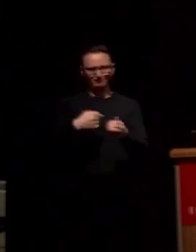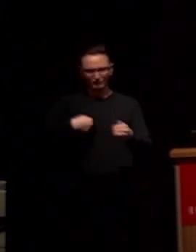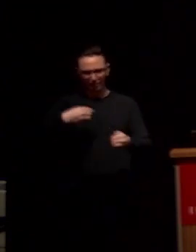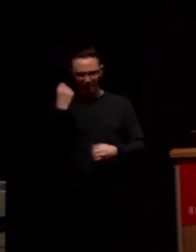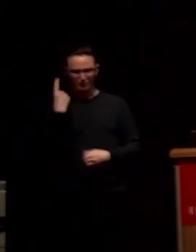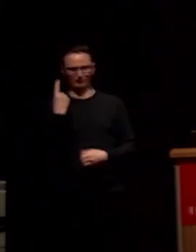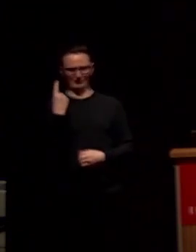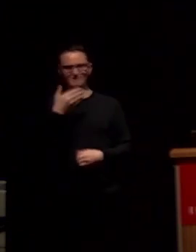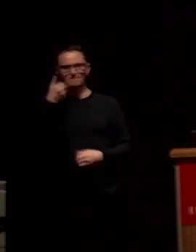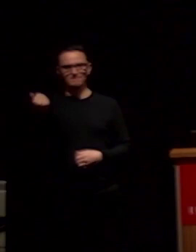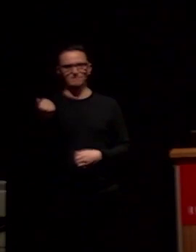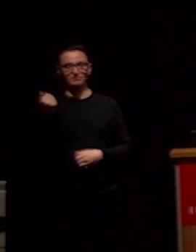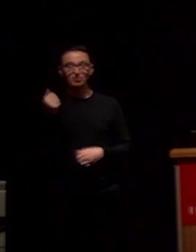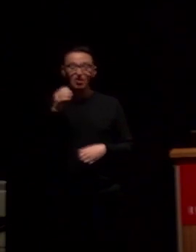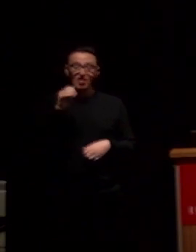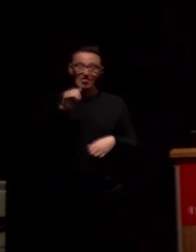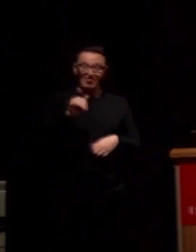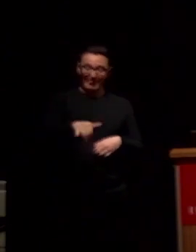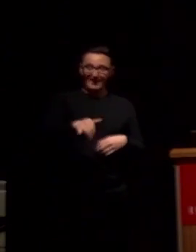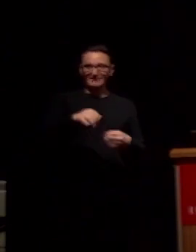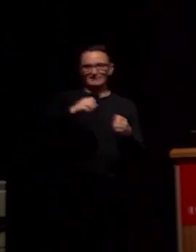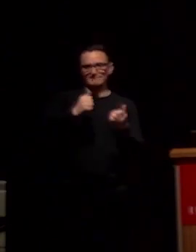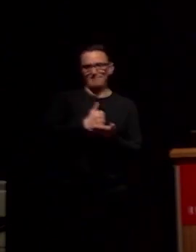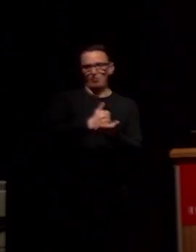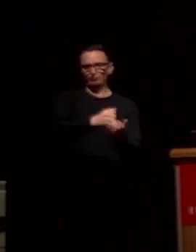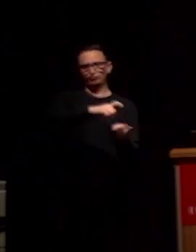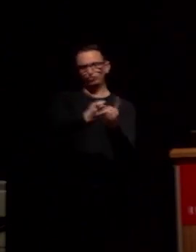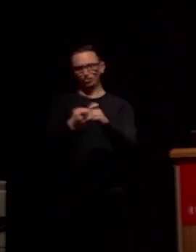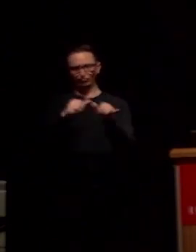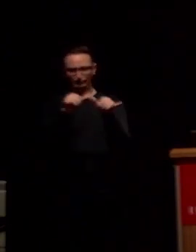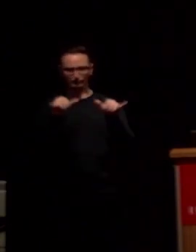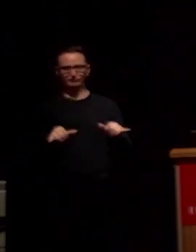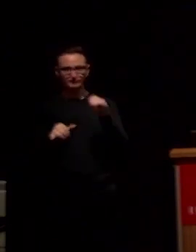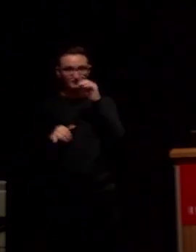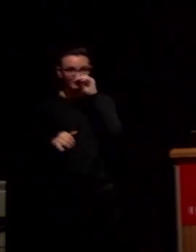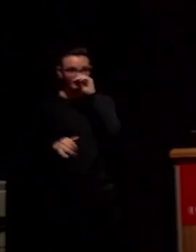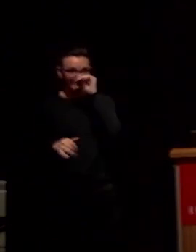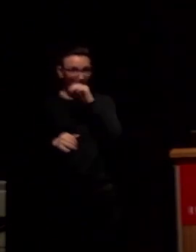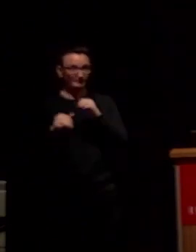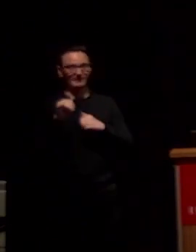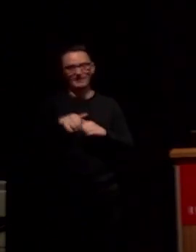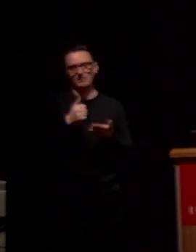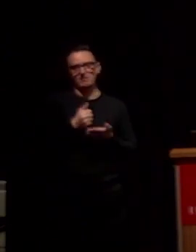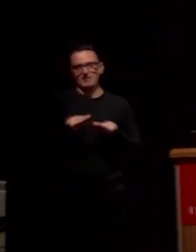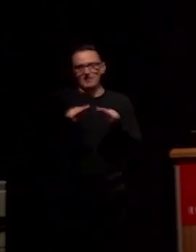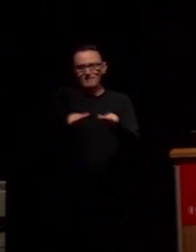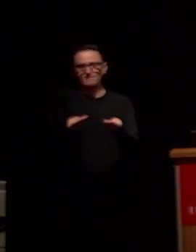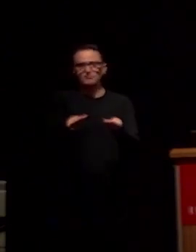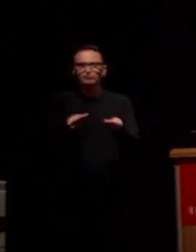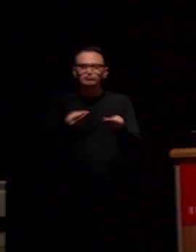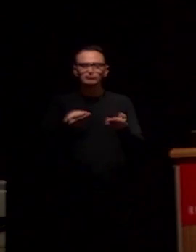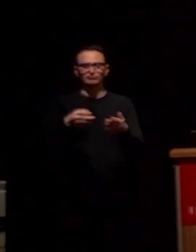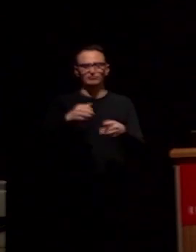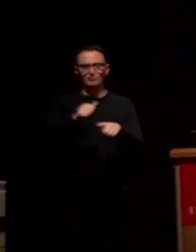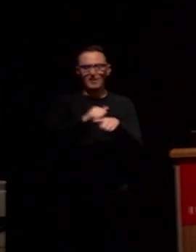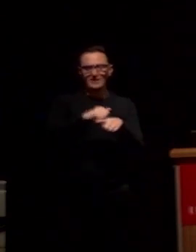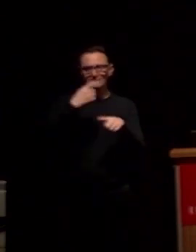change the system. So it's those kind of examples that bring theory to practice in real life, and so work in those organizations.